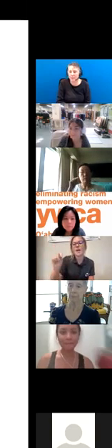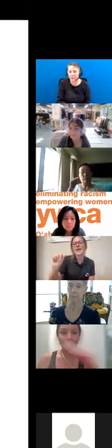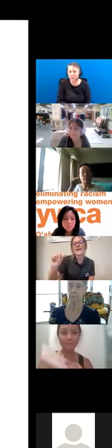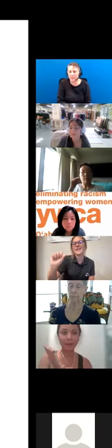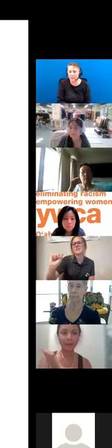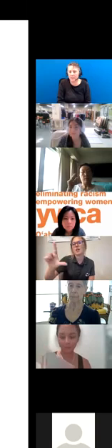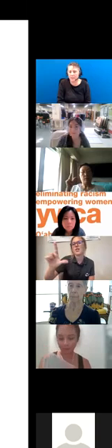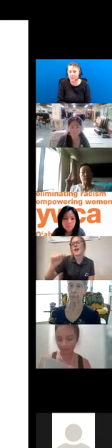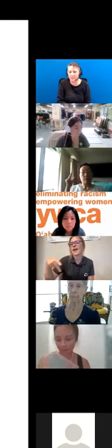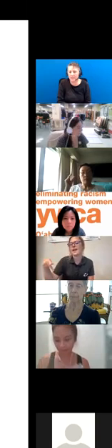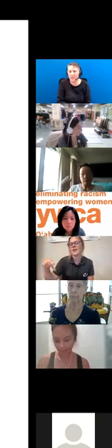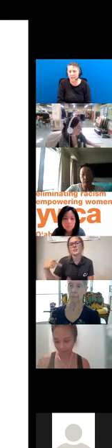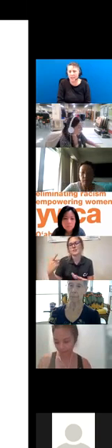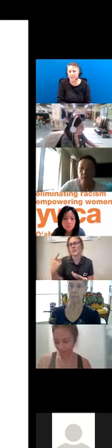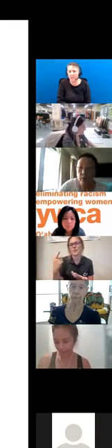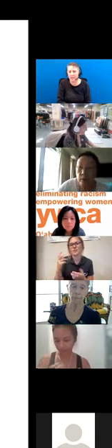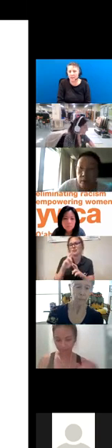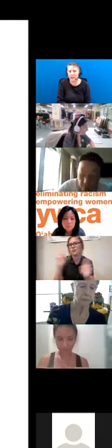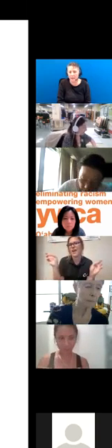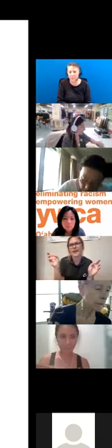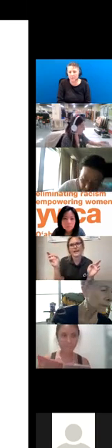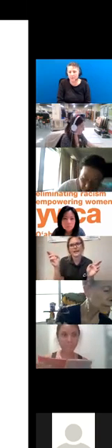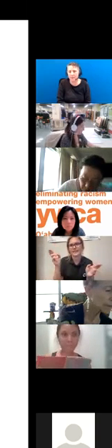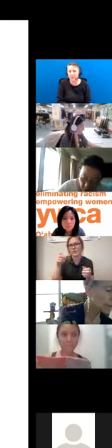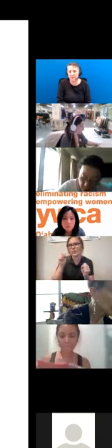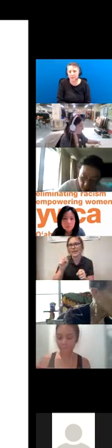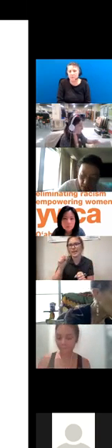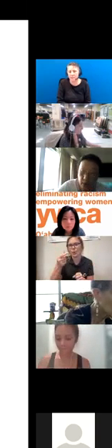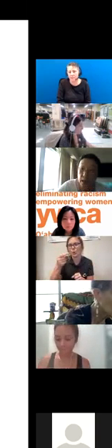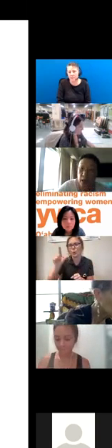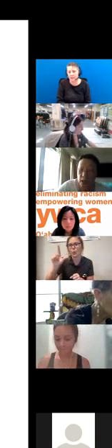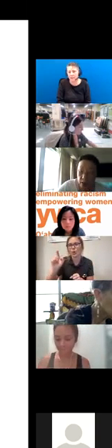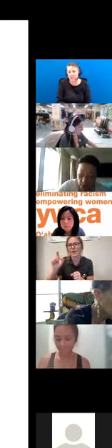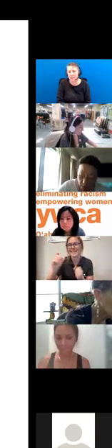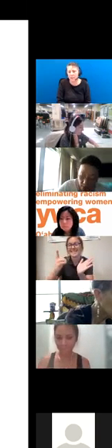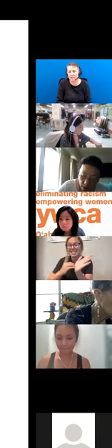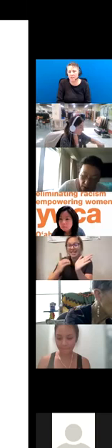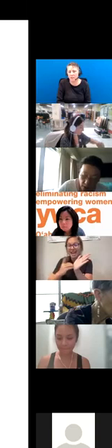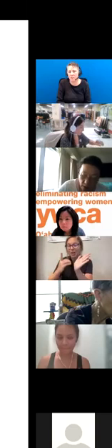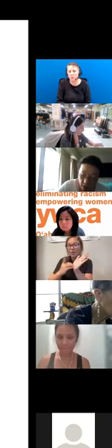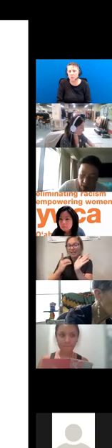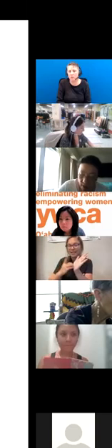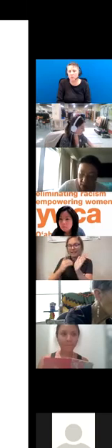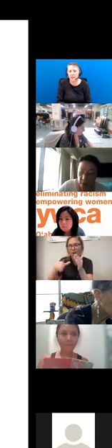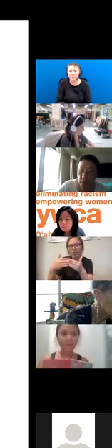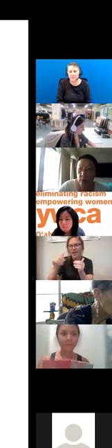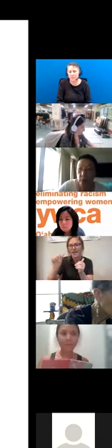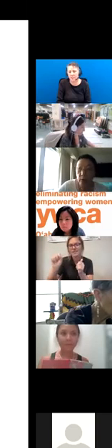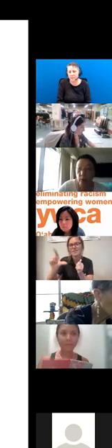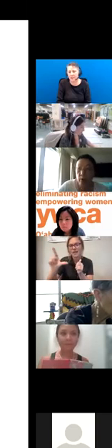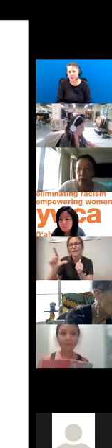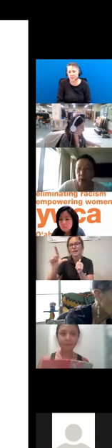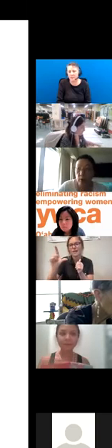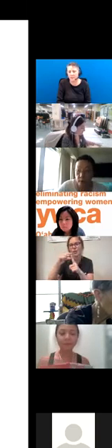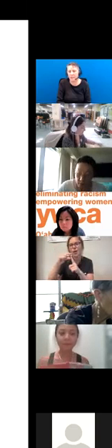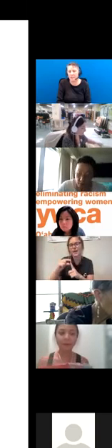app. The ASL app. That one is there. You can Google, they have a